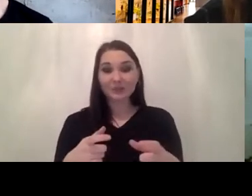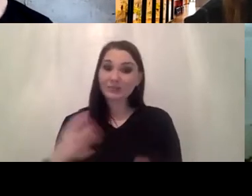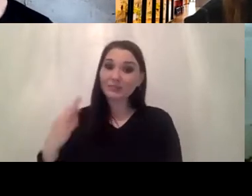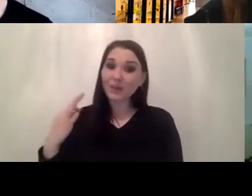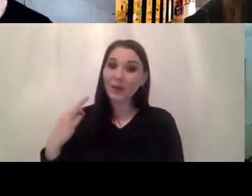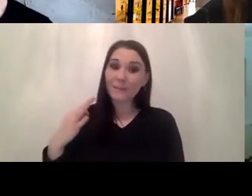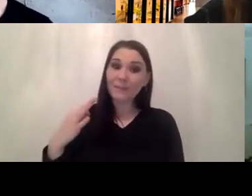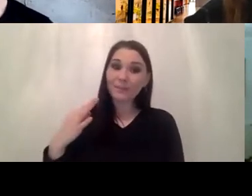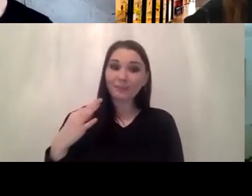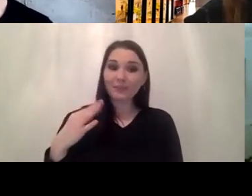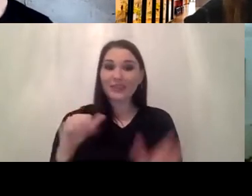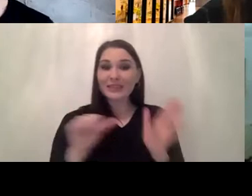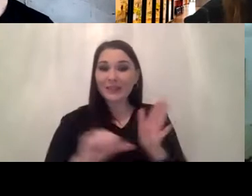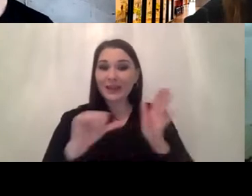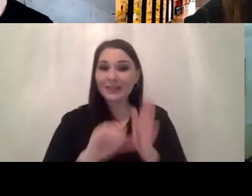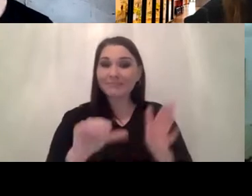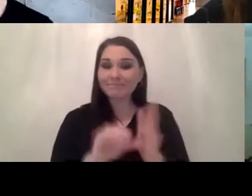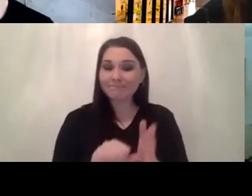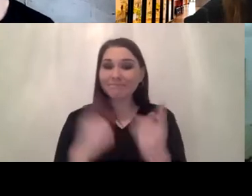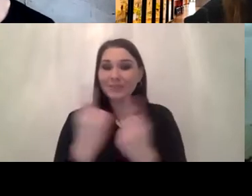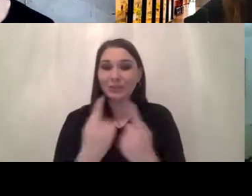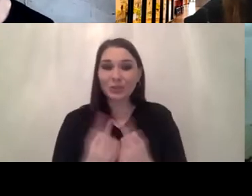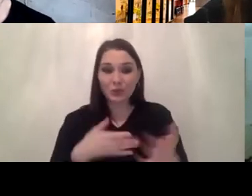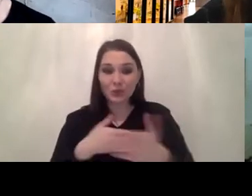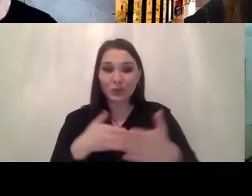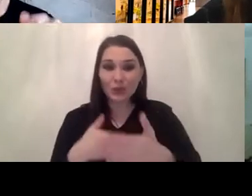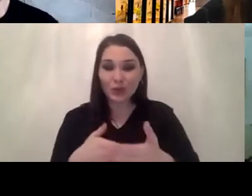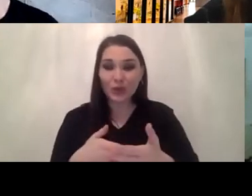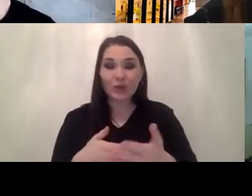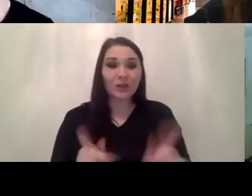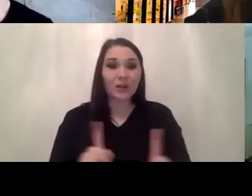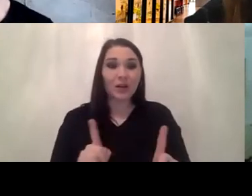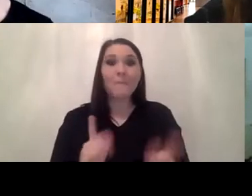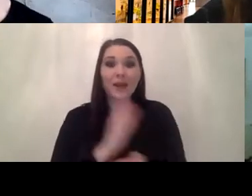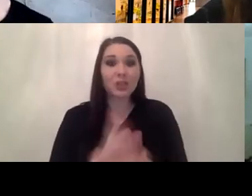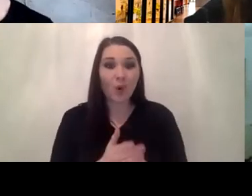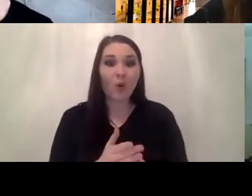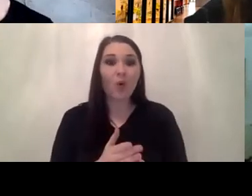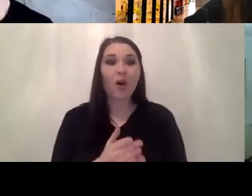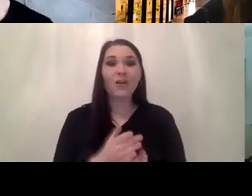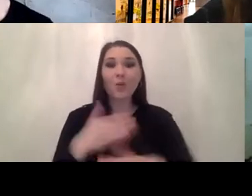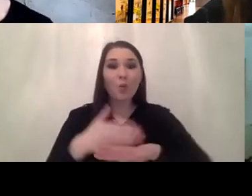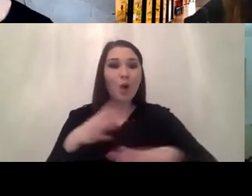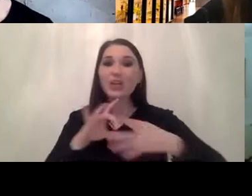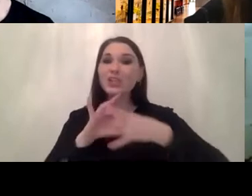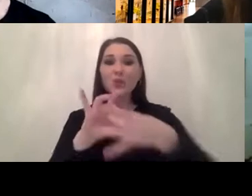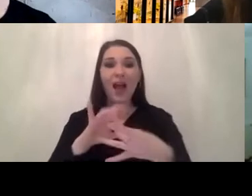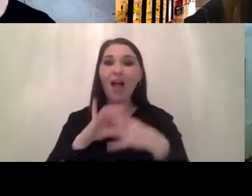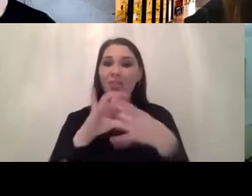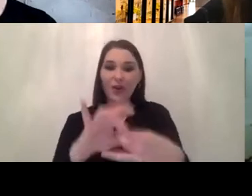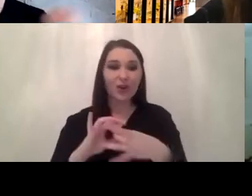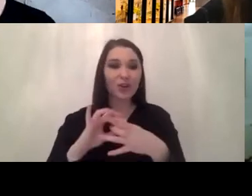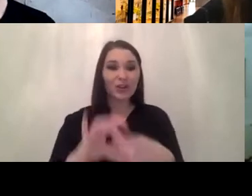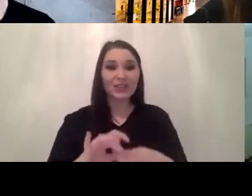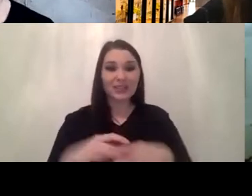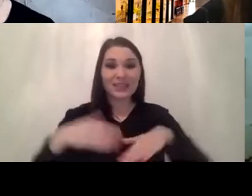of the tricks have been to make sure that people have specific tasks that they need to do, or all going in and working together at the board and for the same time. So that,